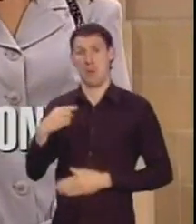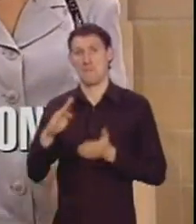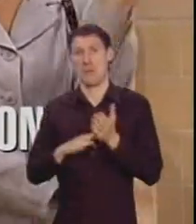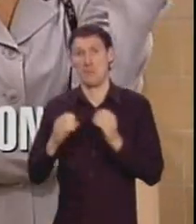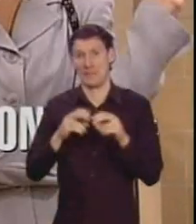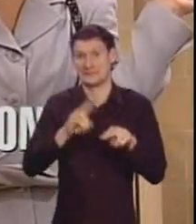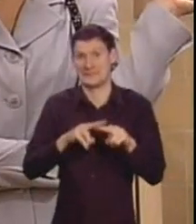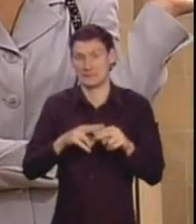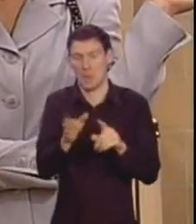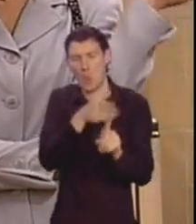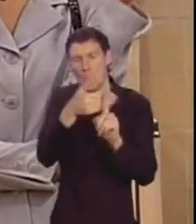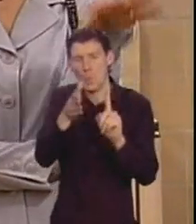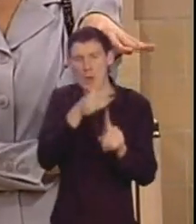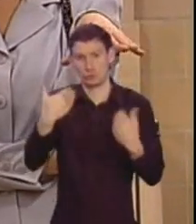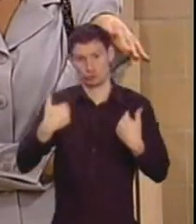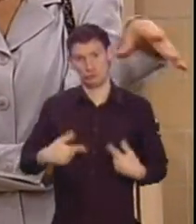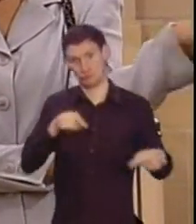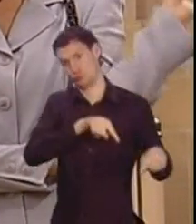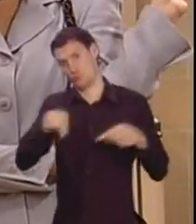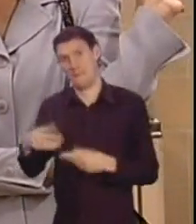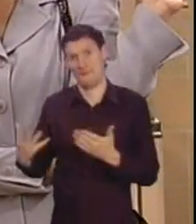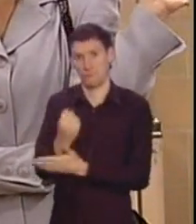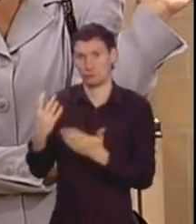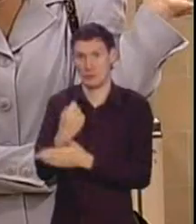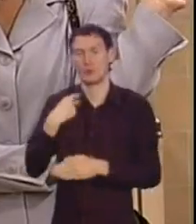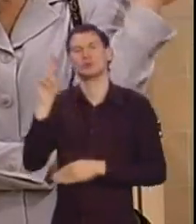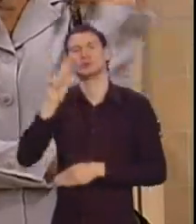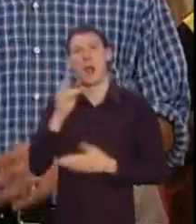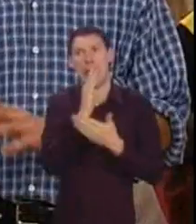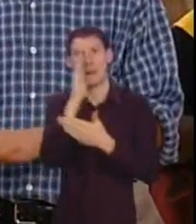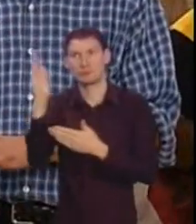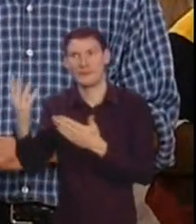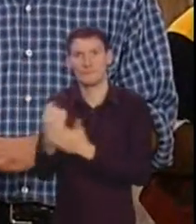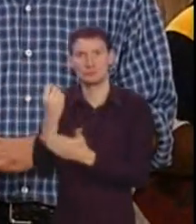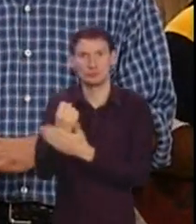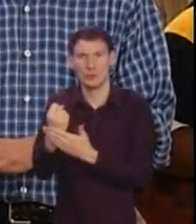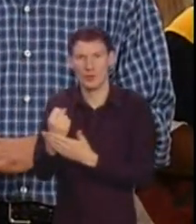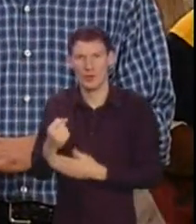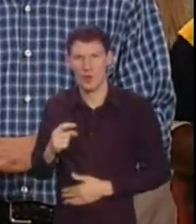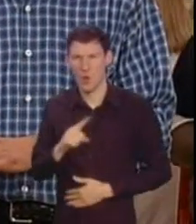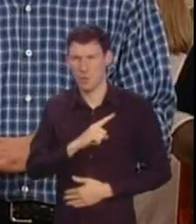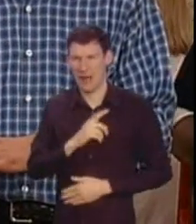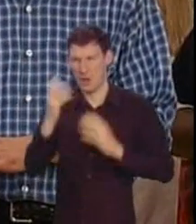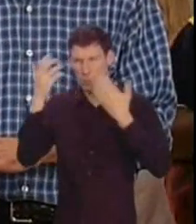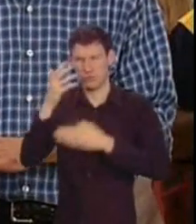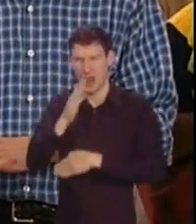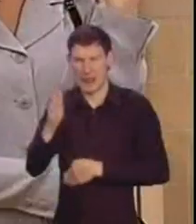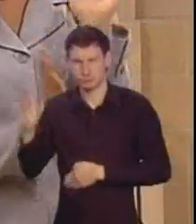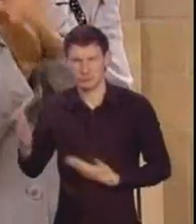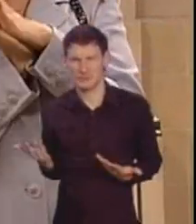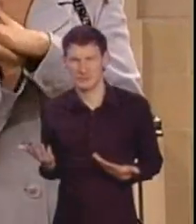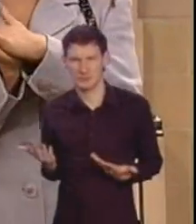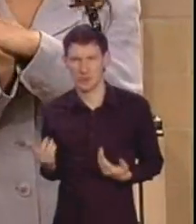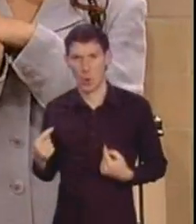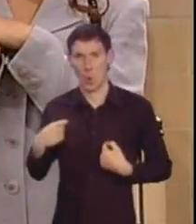Daddy and his zillionaire friends to come to the fundraiser for the school library. Why do you guys suddenly care so much about the library?